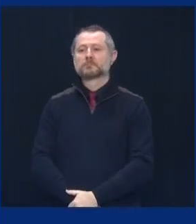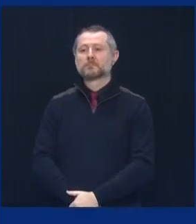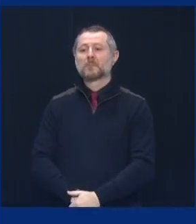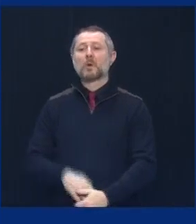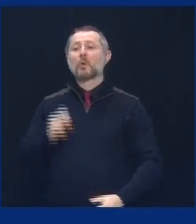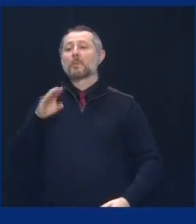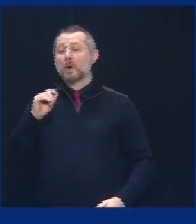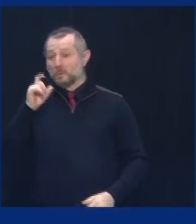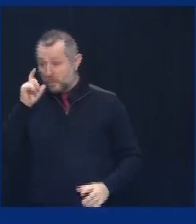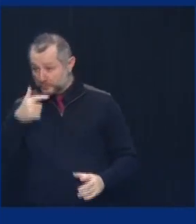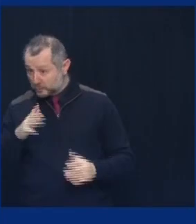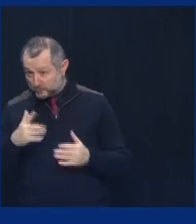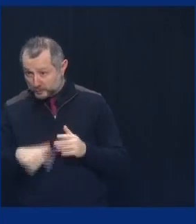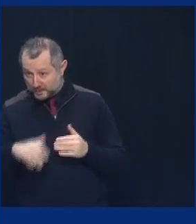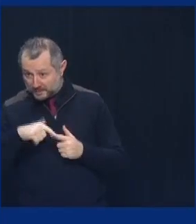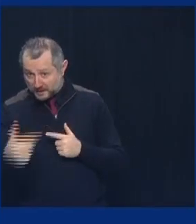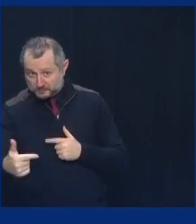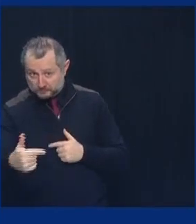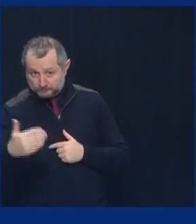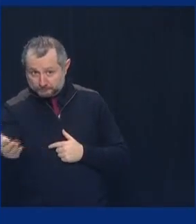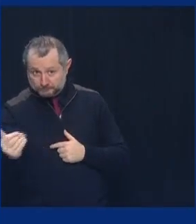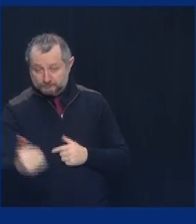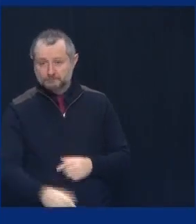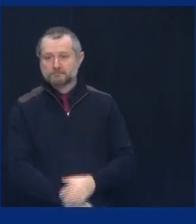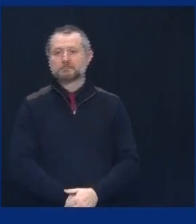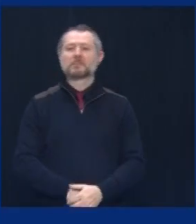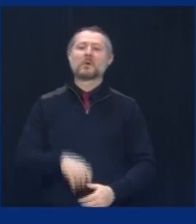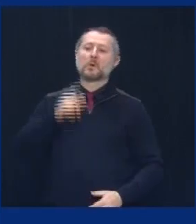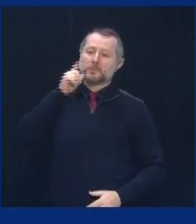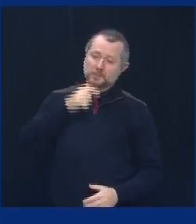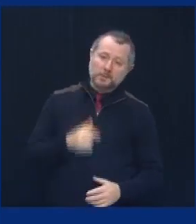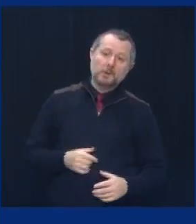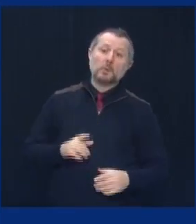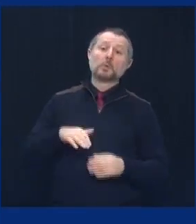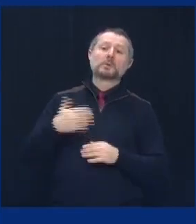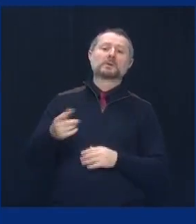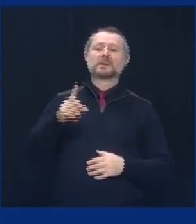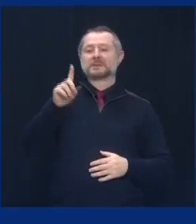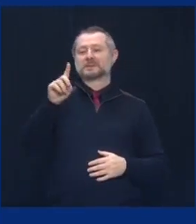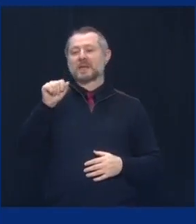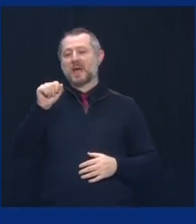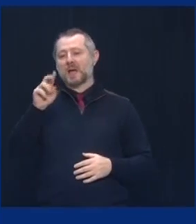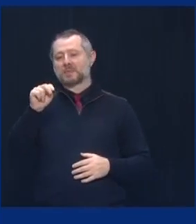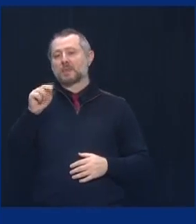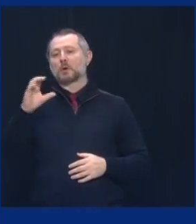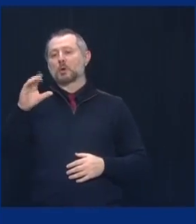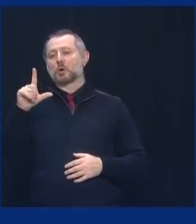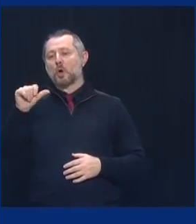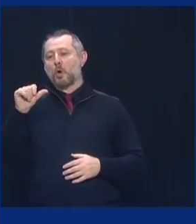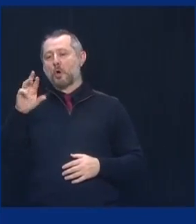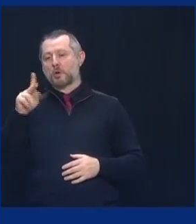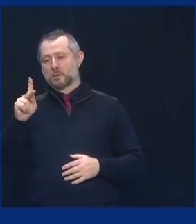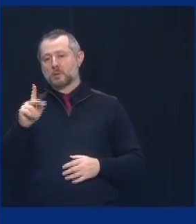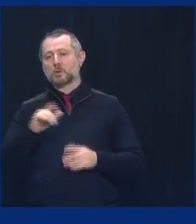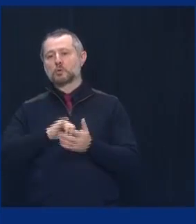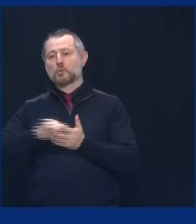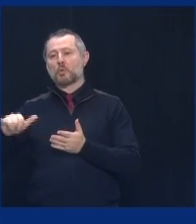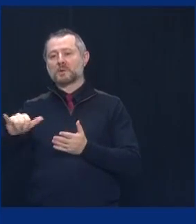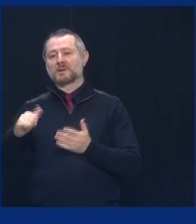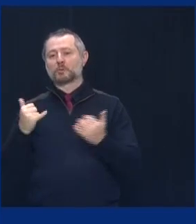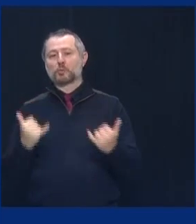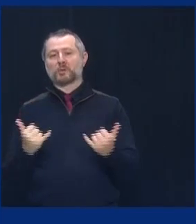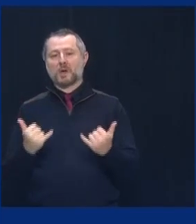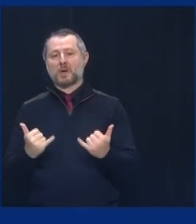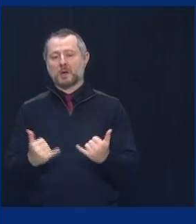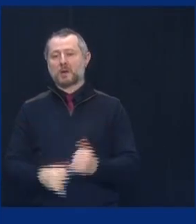Operator? Governor, your next question comes from Dan Clark from New York Now. Dan, your line is now open. Please unmute your microphone.